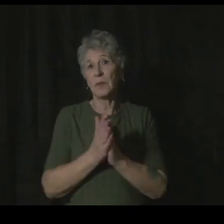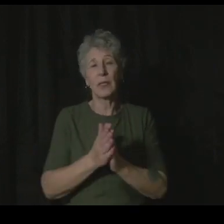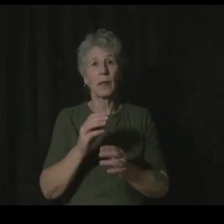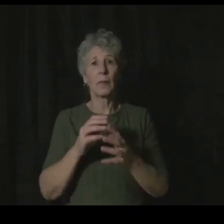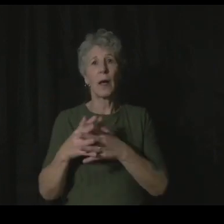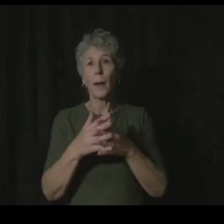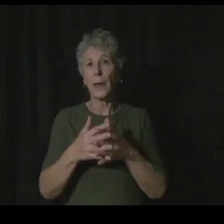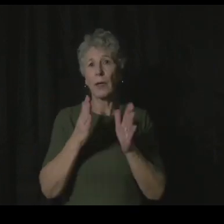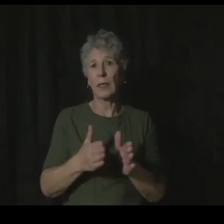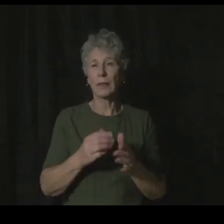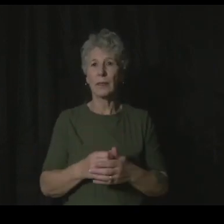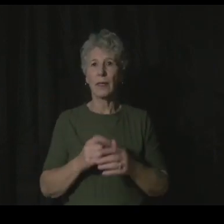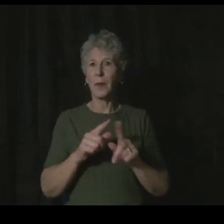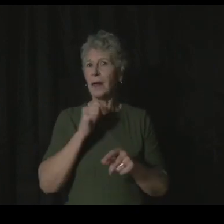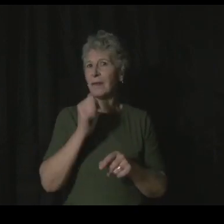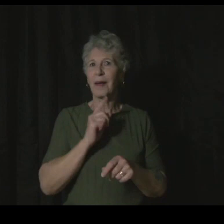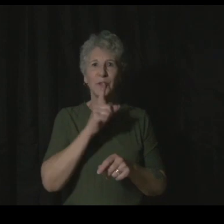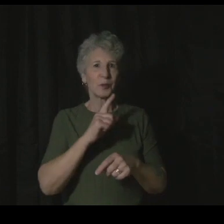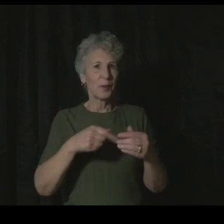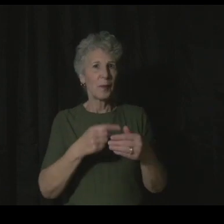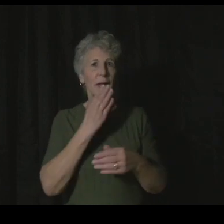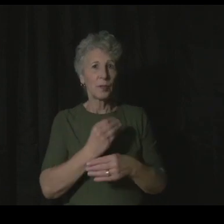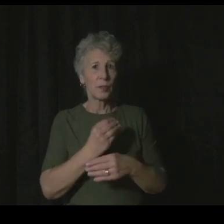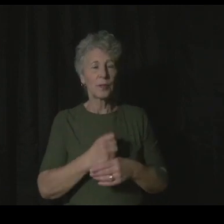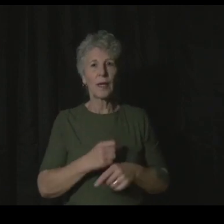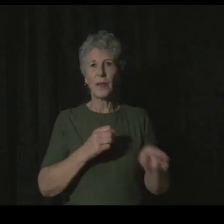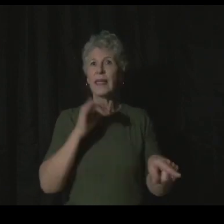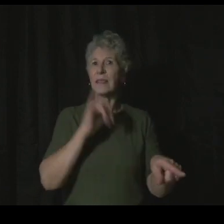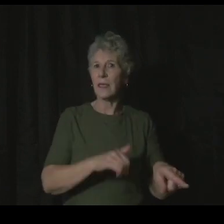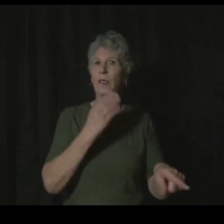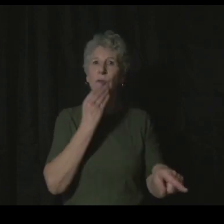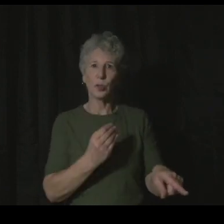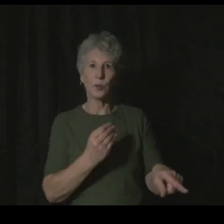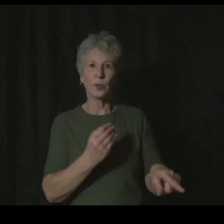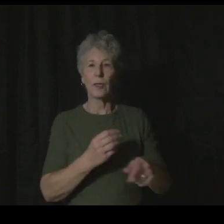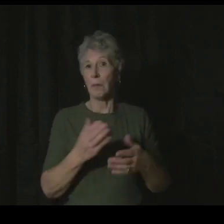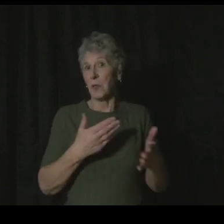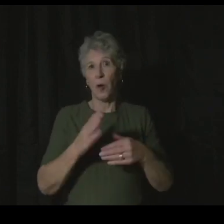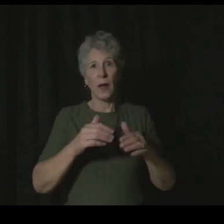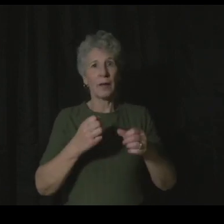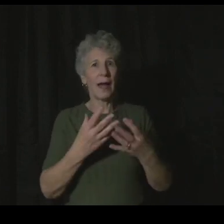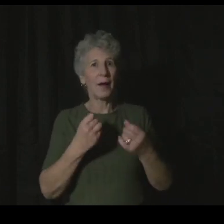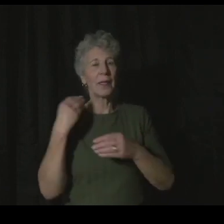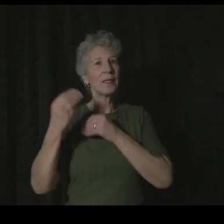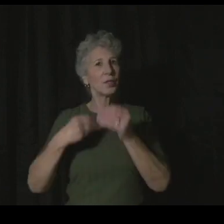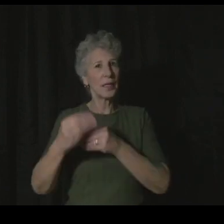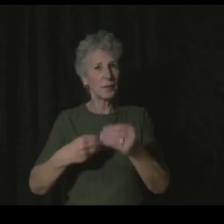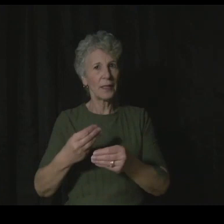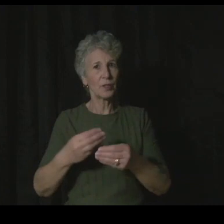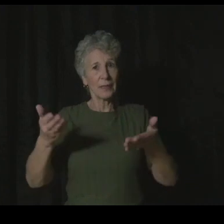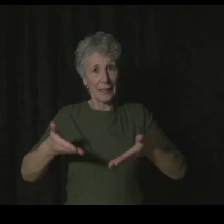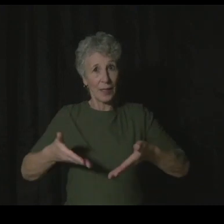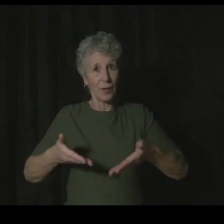Americans. But that's not true regarding the Jews. They are still referred to Jews no matter how many generations they've been here. And